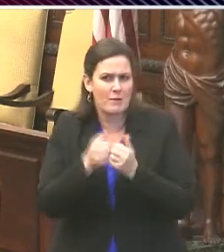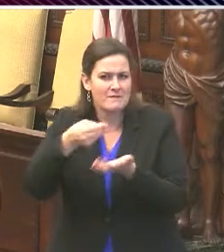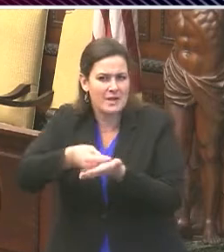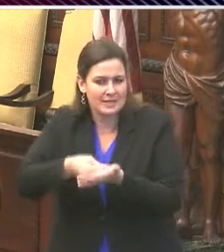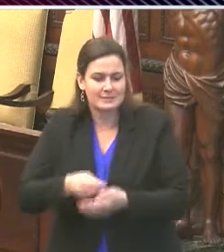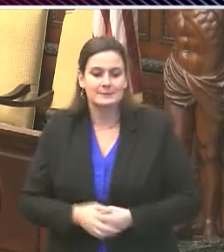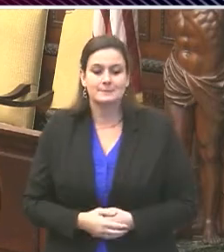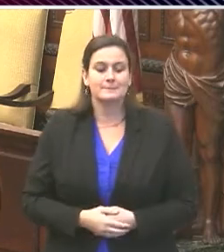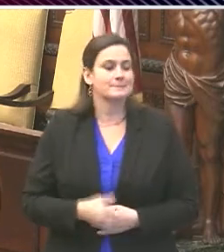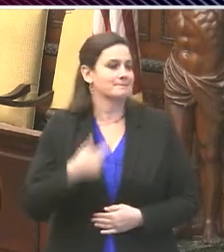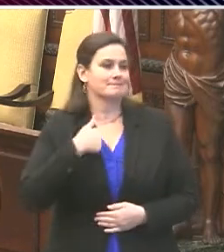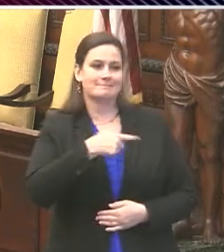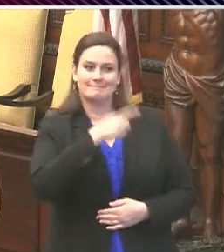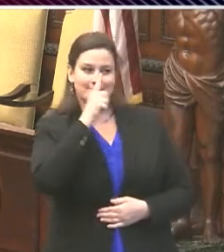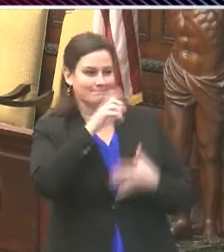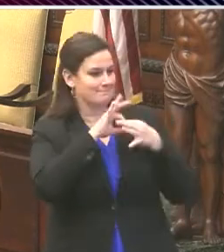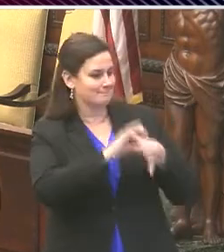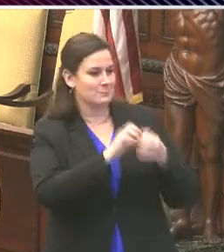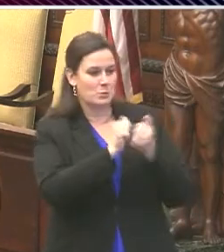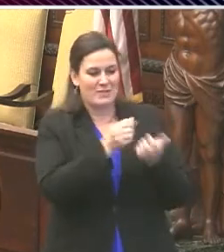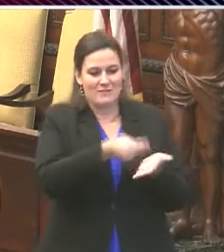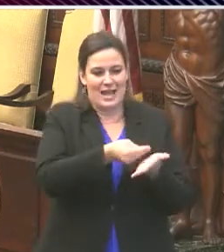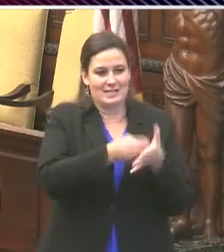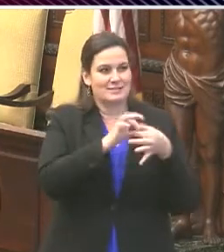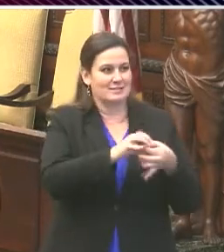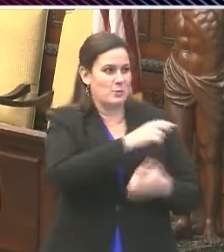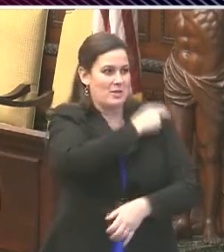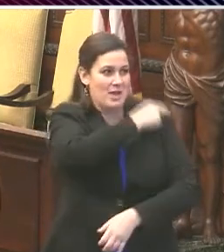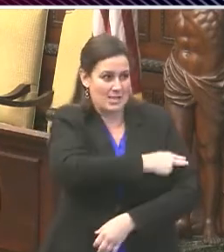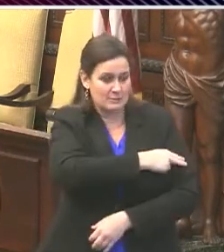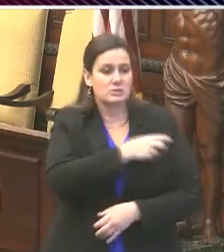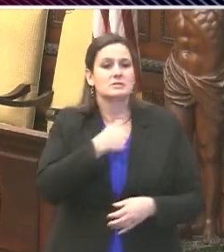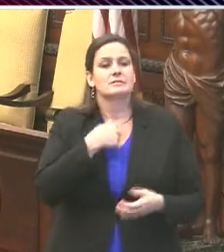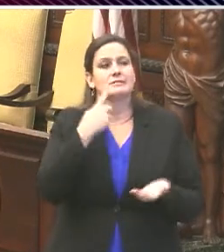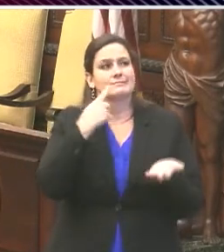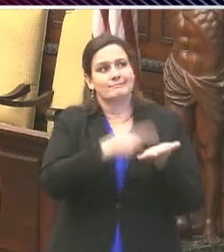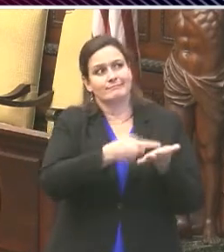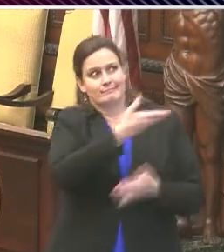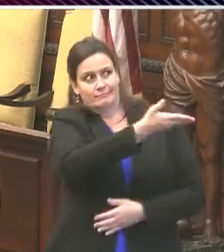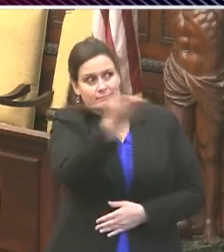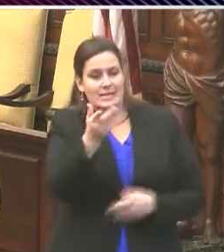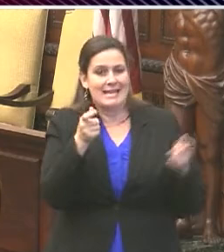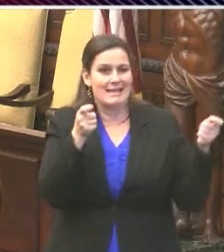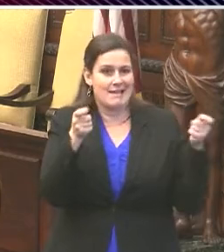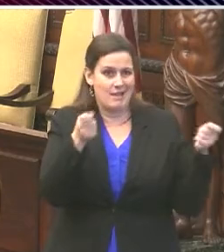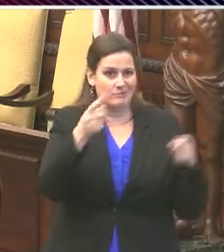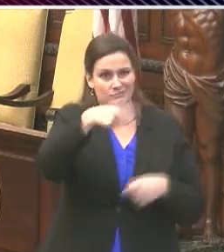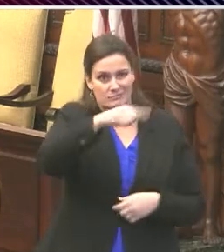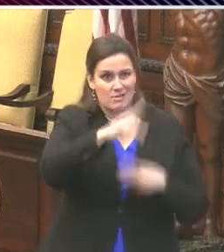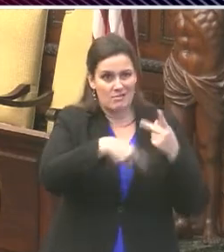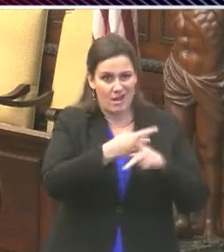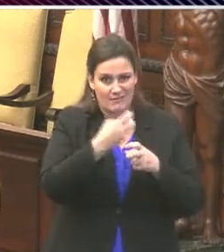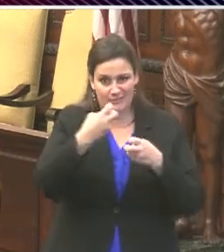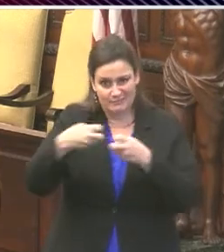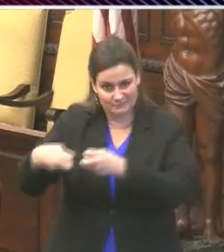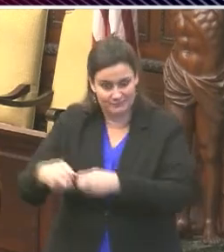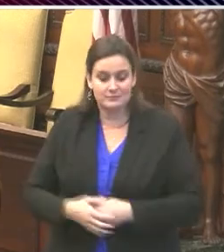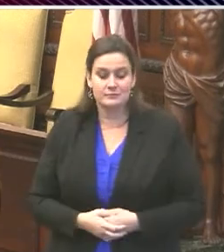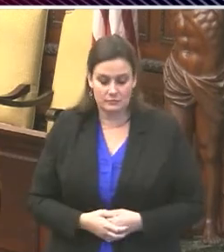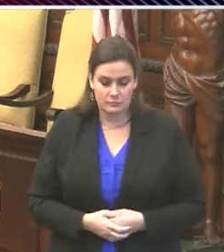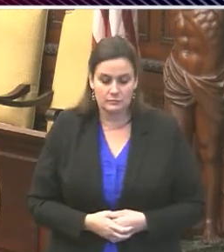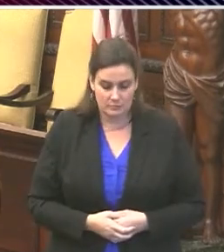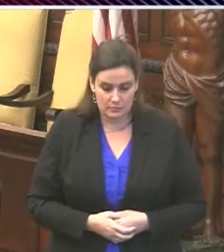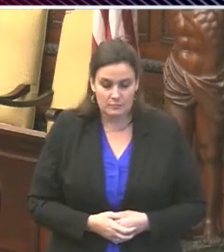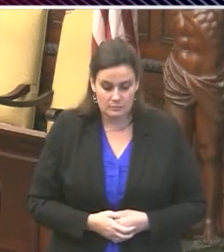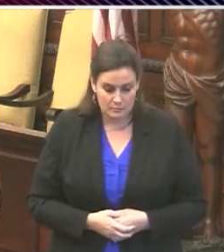I don't deal with the finances of hospitals. I certainly talk to the folks. I'm sure that they have to address those problems. But certainly the people